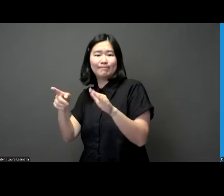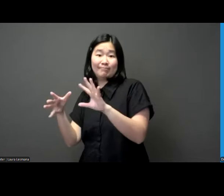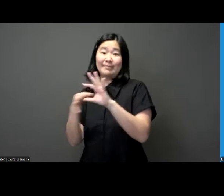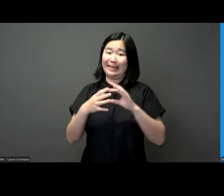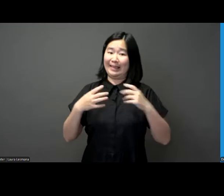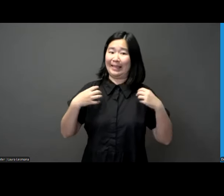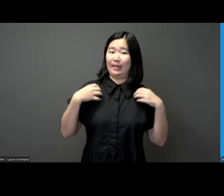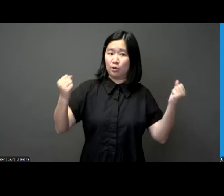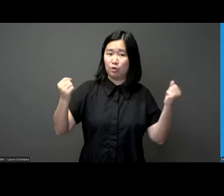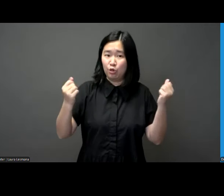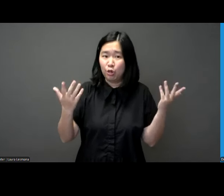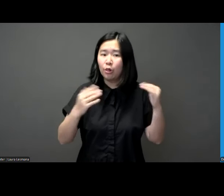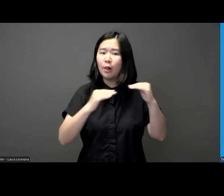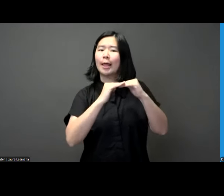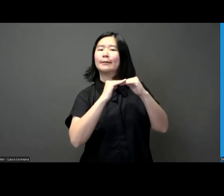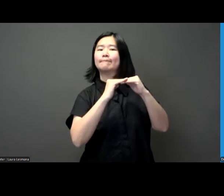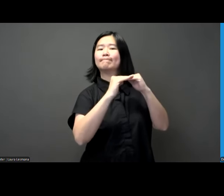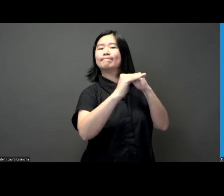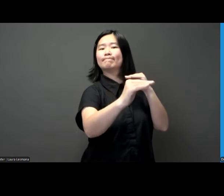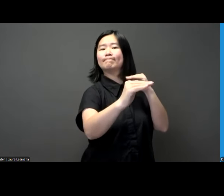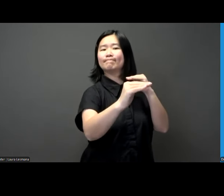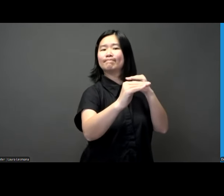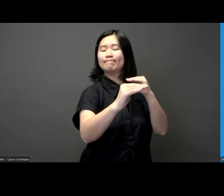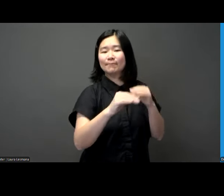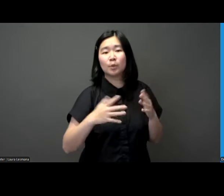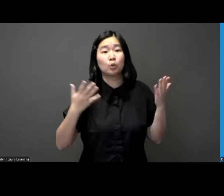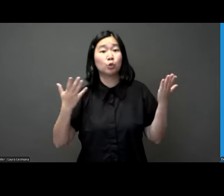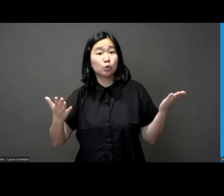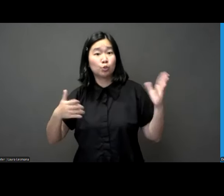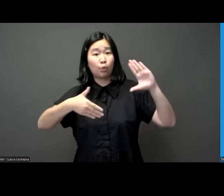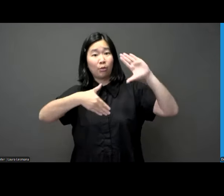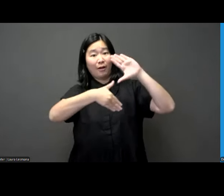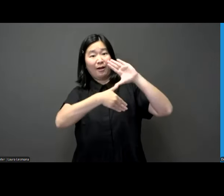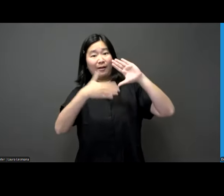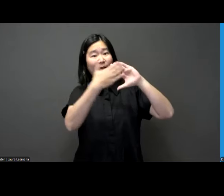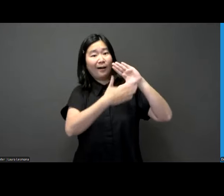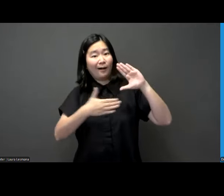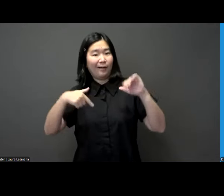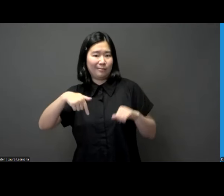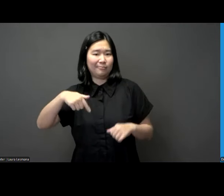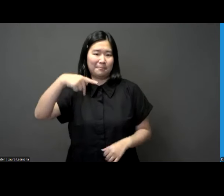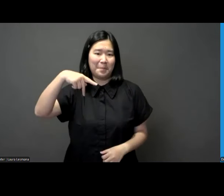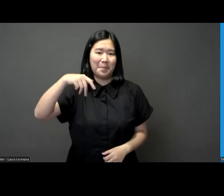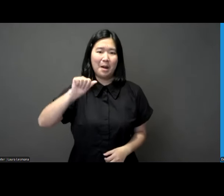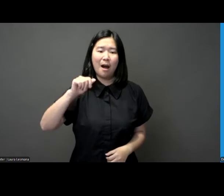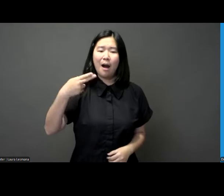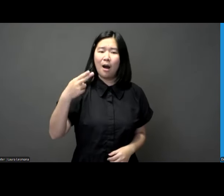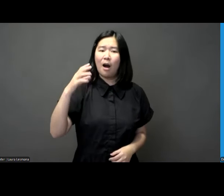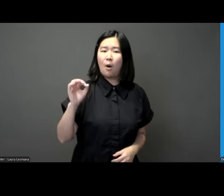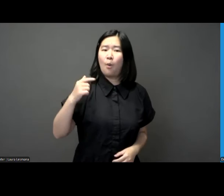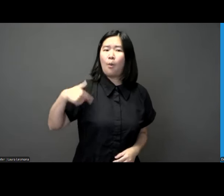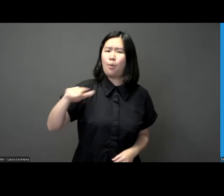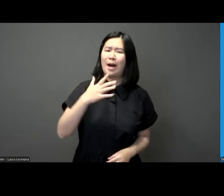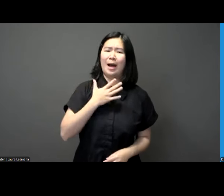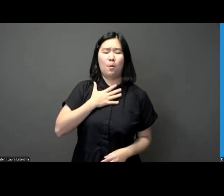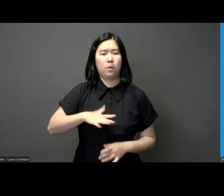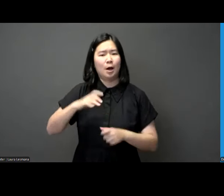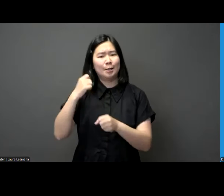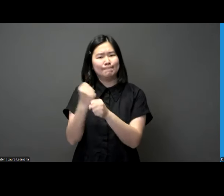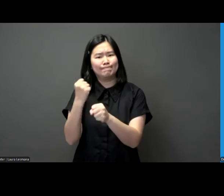element in our work. And this is reflected in this elimination initiative. And by working together